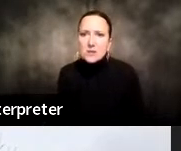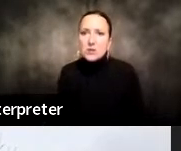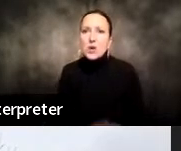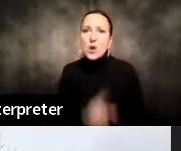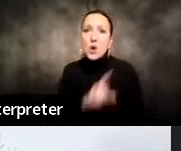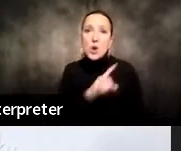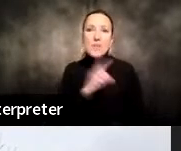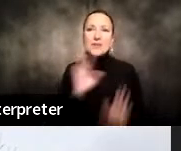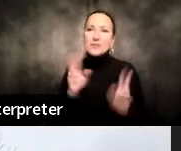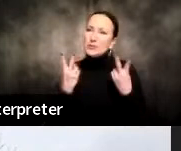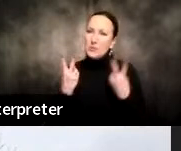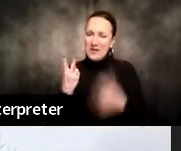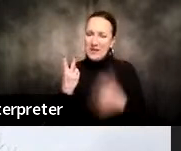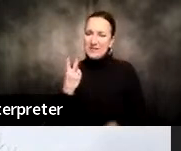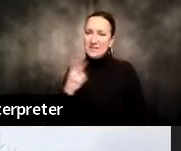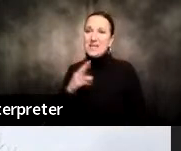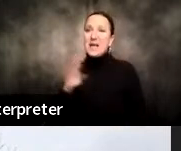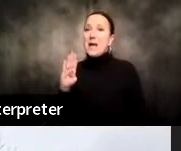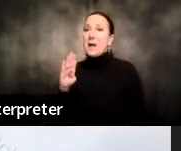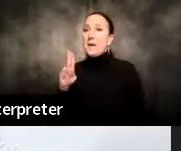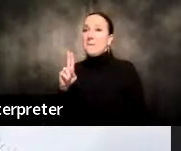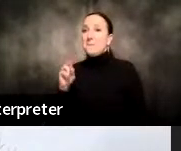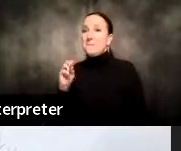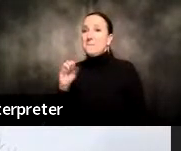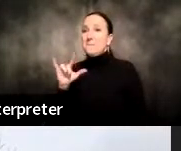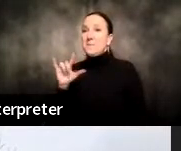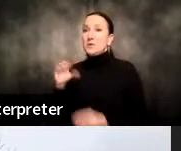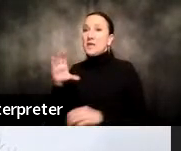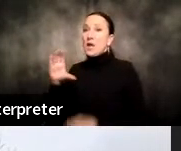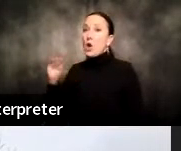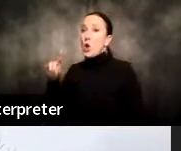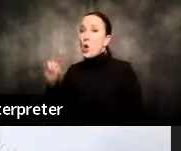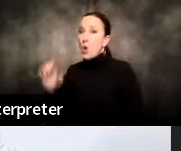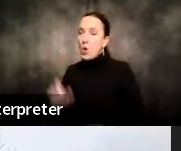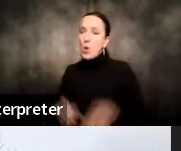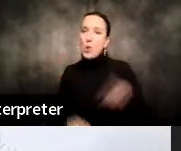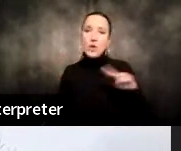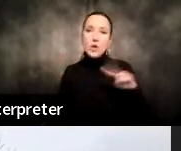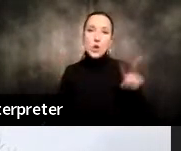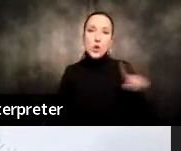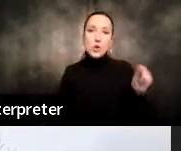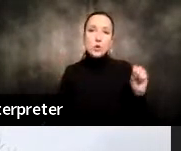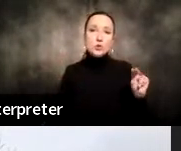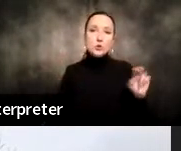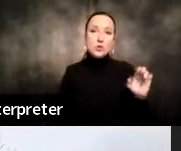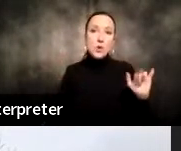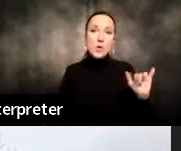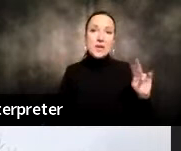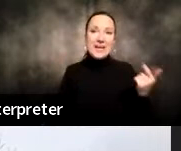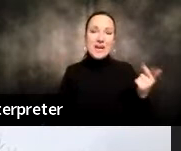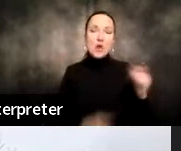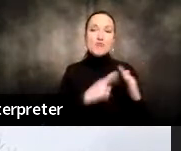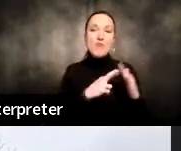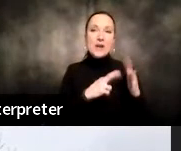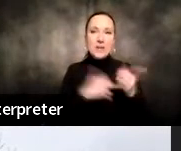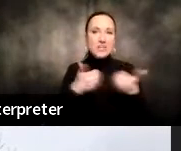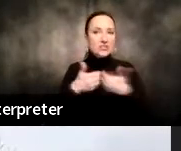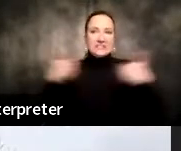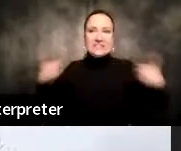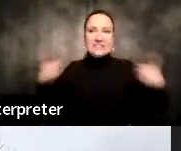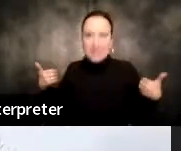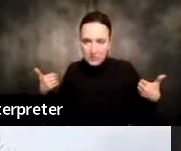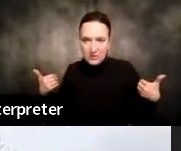there's building code. I believe the stop, when it comes to zoning regulations, changing